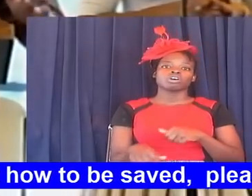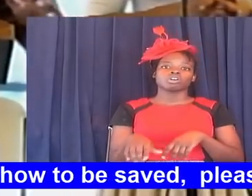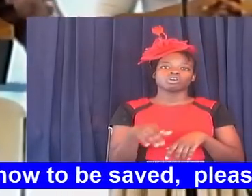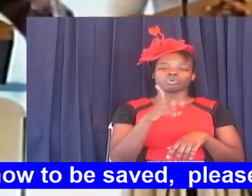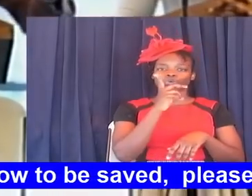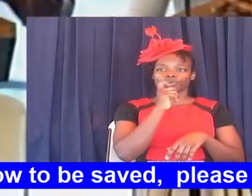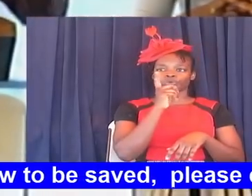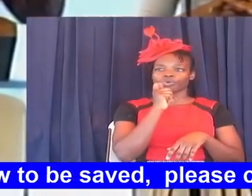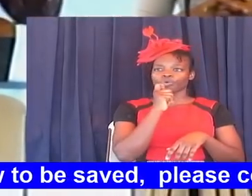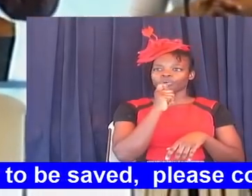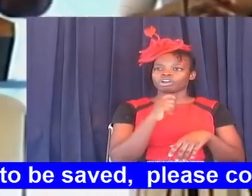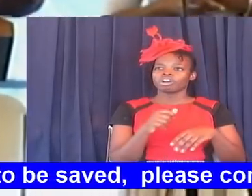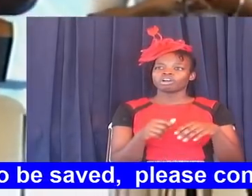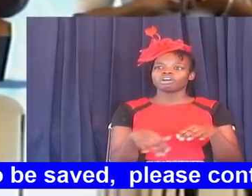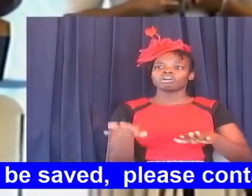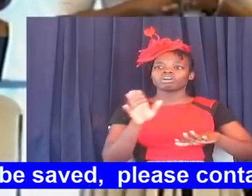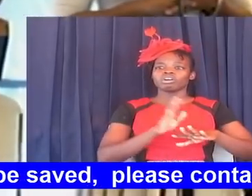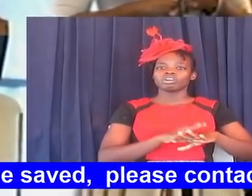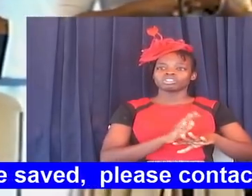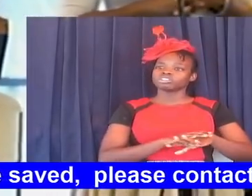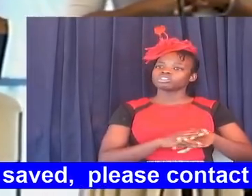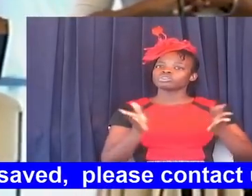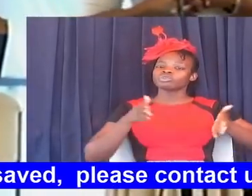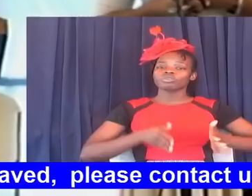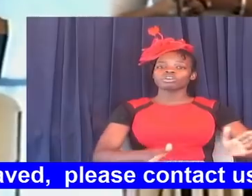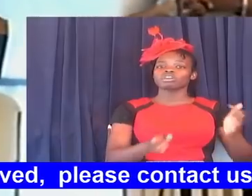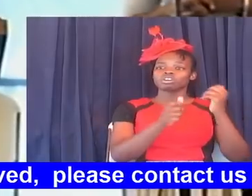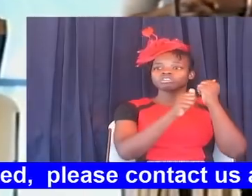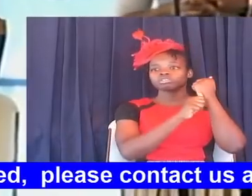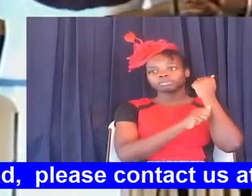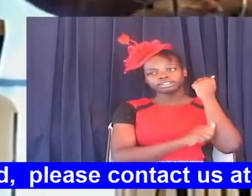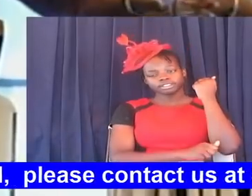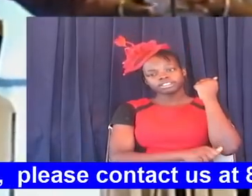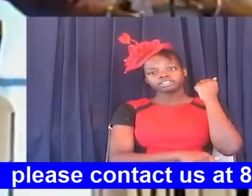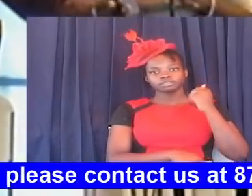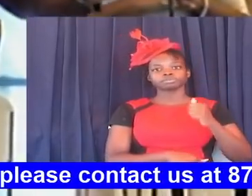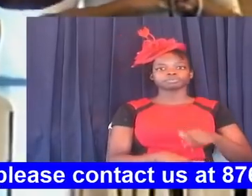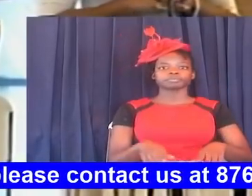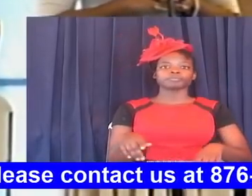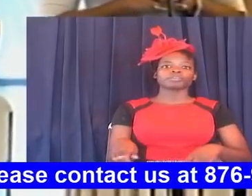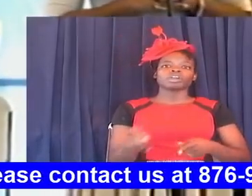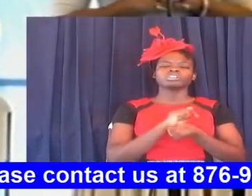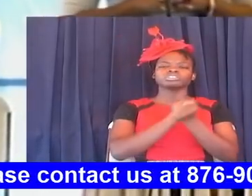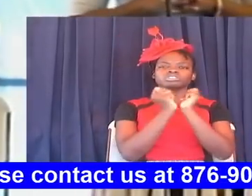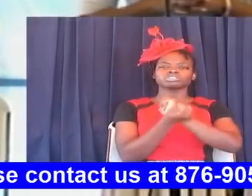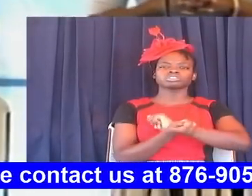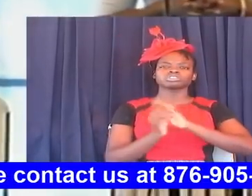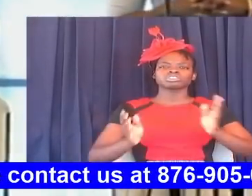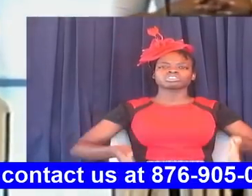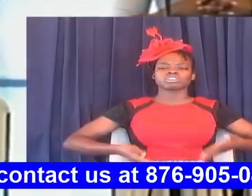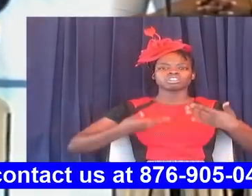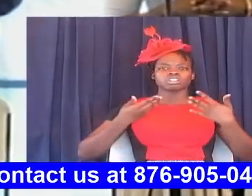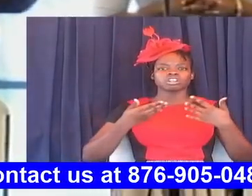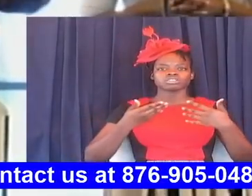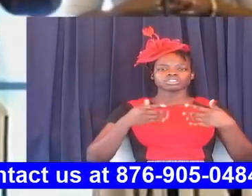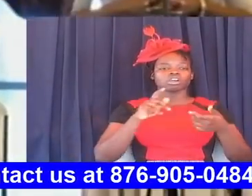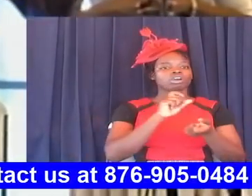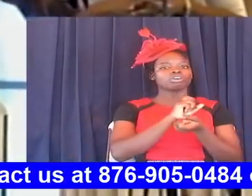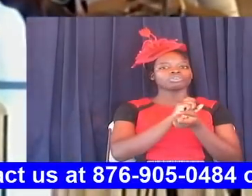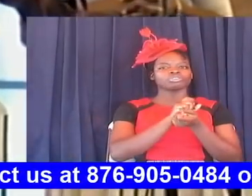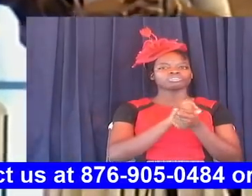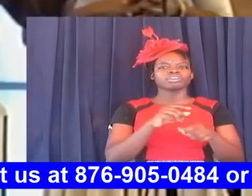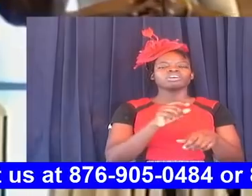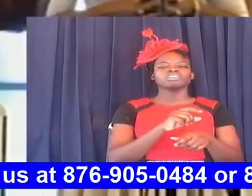backsliding, that you'll grab a hold of them, Lord, and you will turn them around, and you will transform them, Lord,